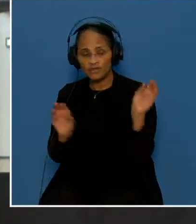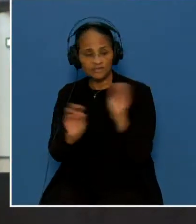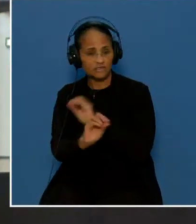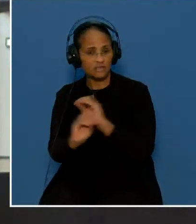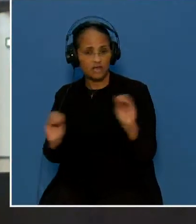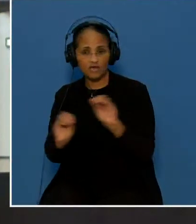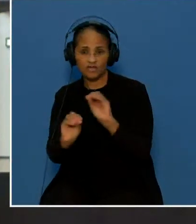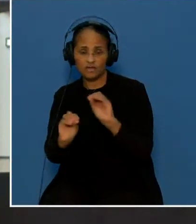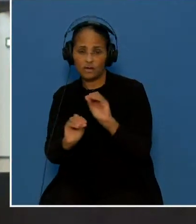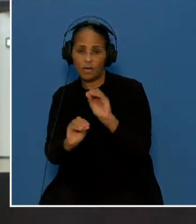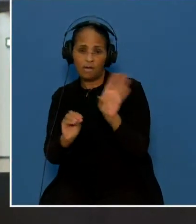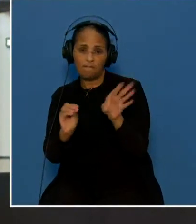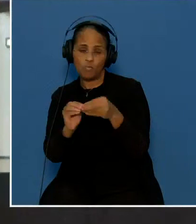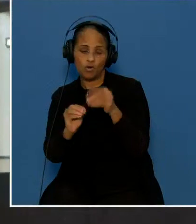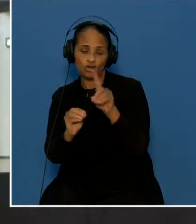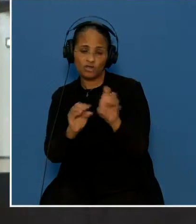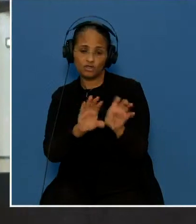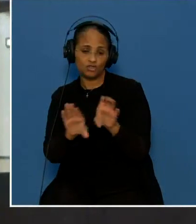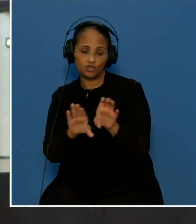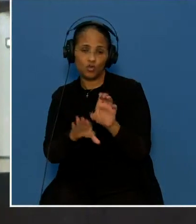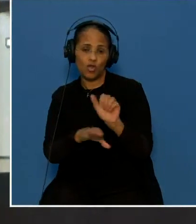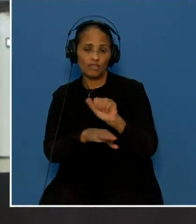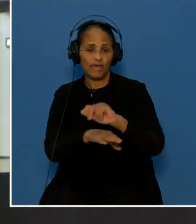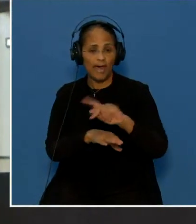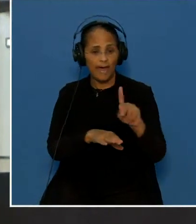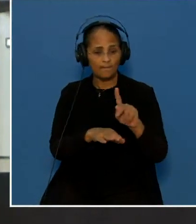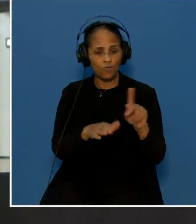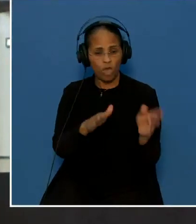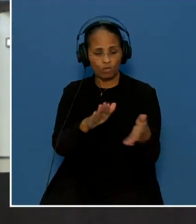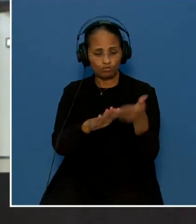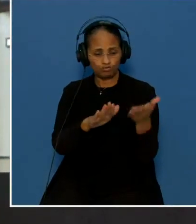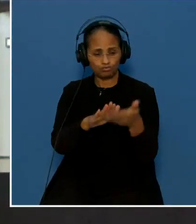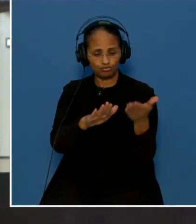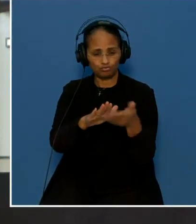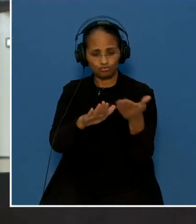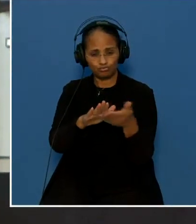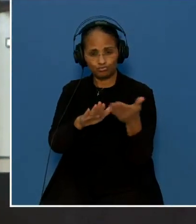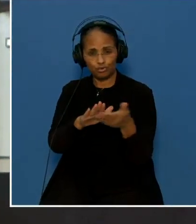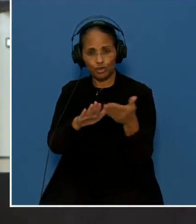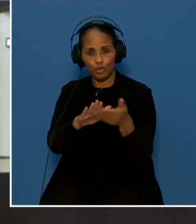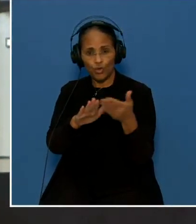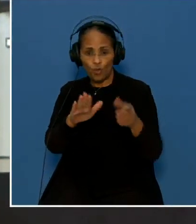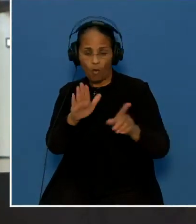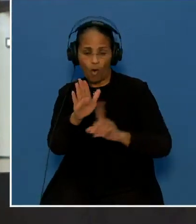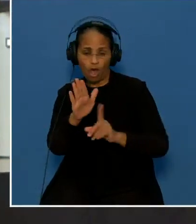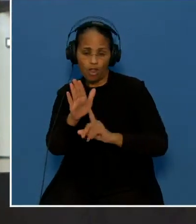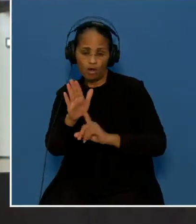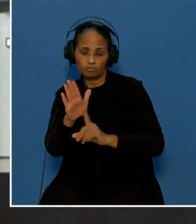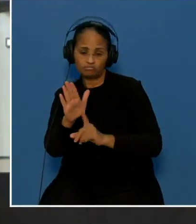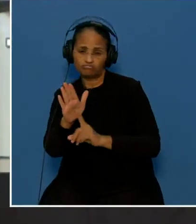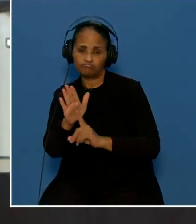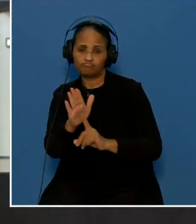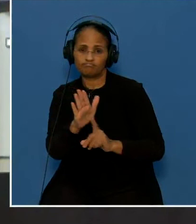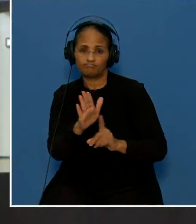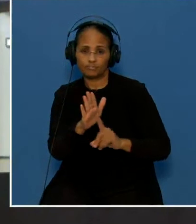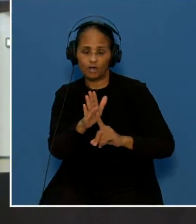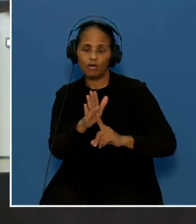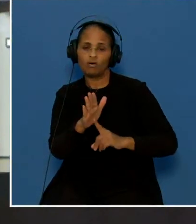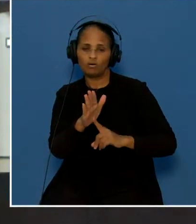nothing else you need to do. The app will run in the background and will alert you to any exposures or